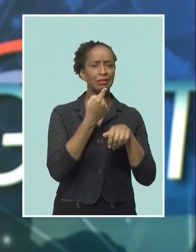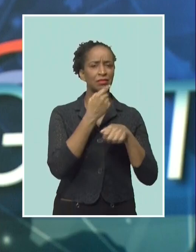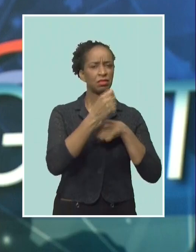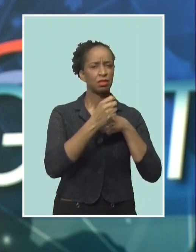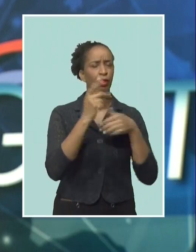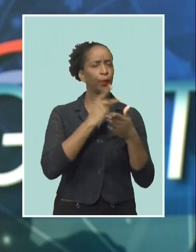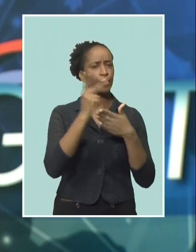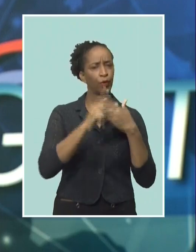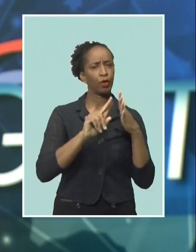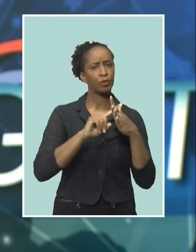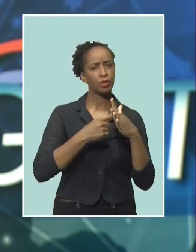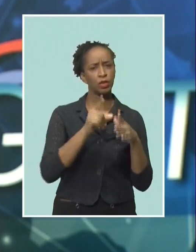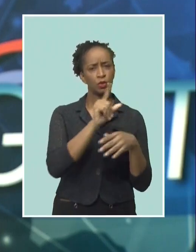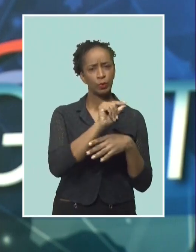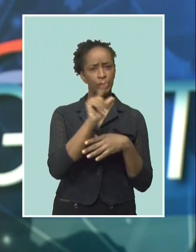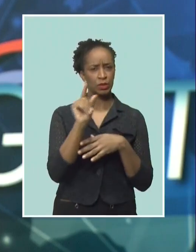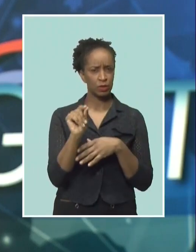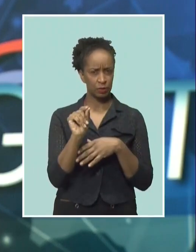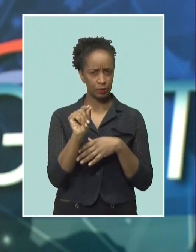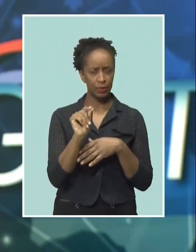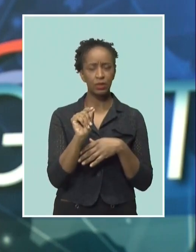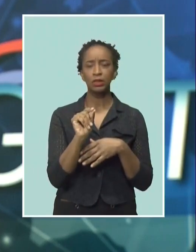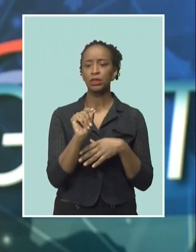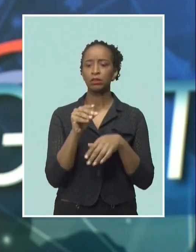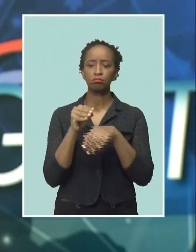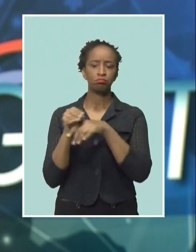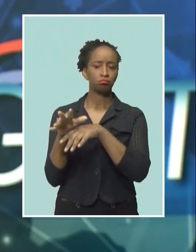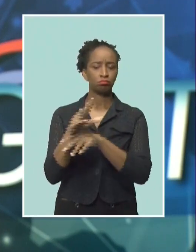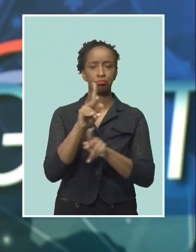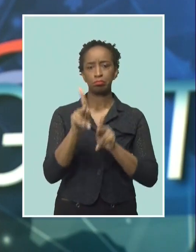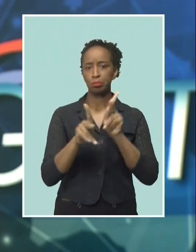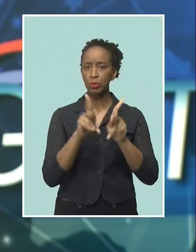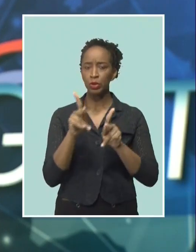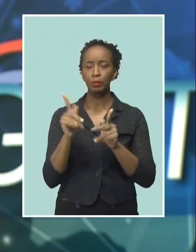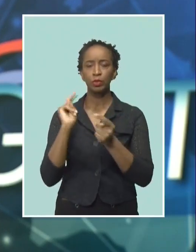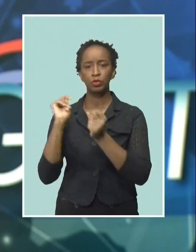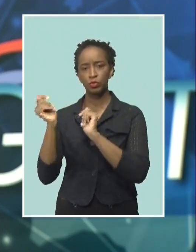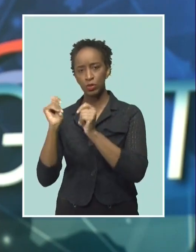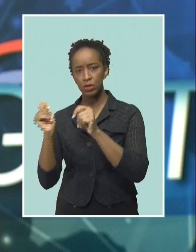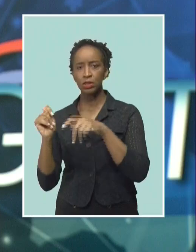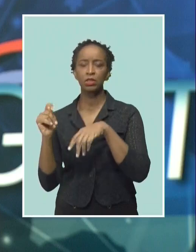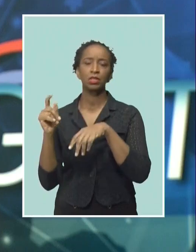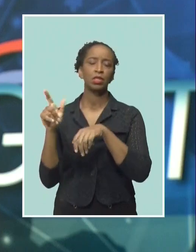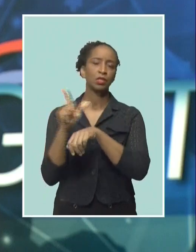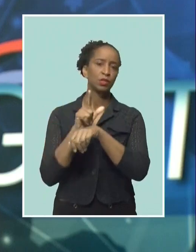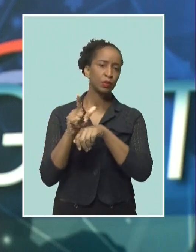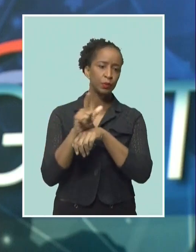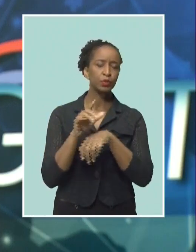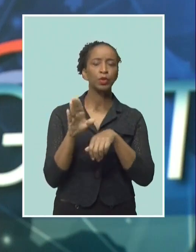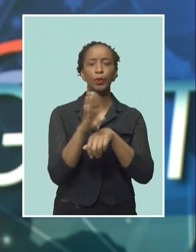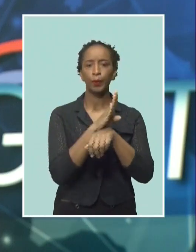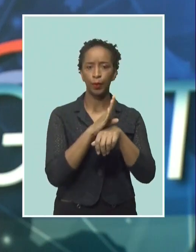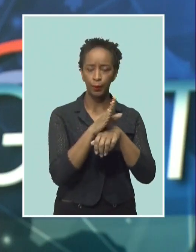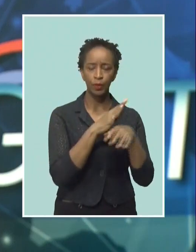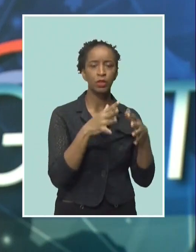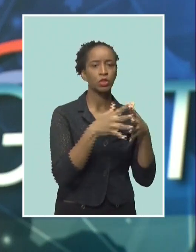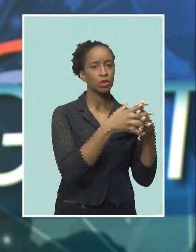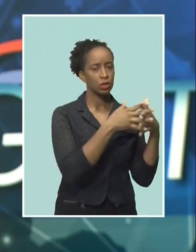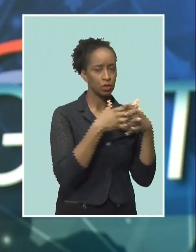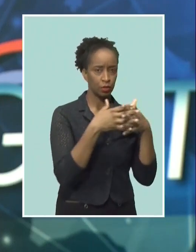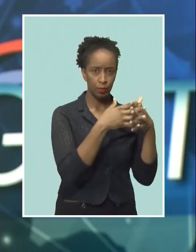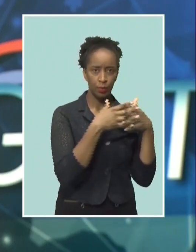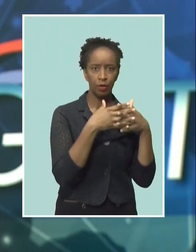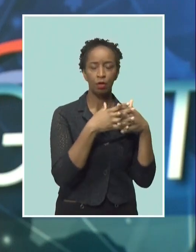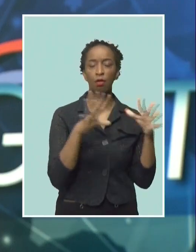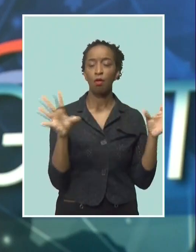64 mentors, connecting people across St. Lucia, Trinidad and Tobago, Barbados and the USA. And she challenges each